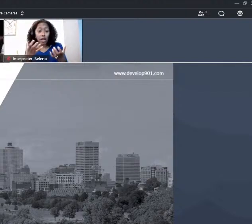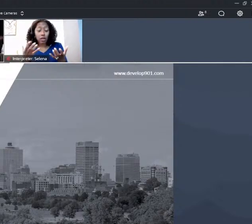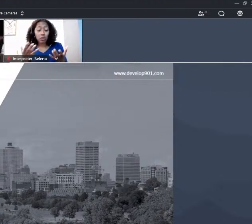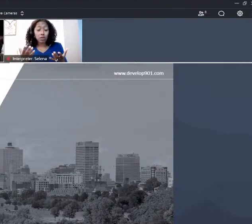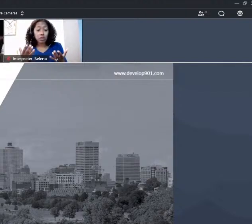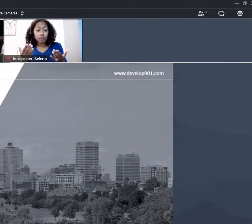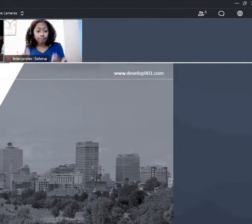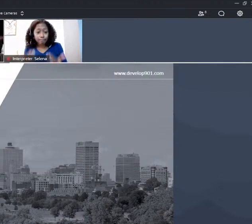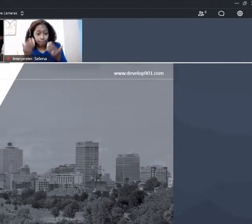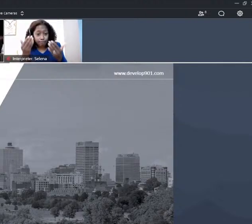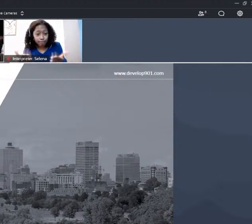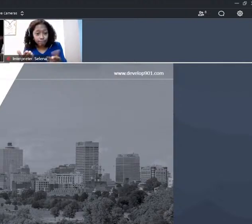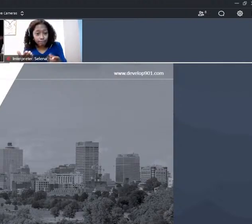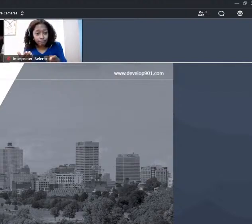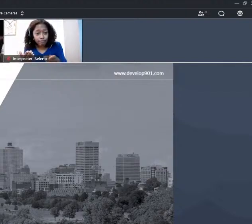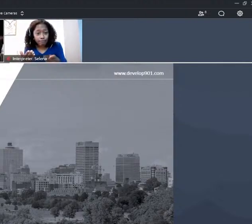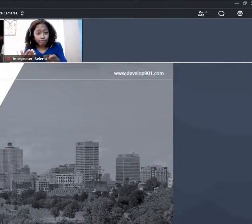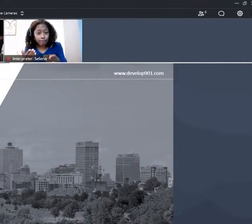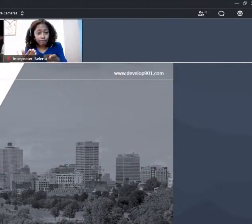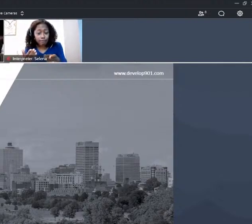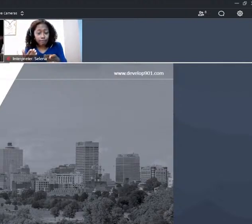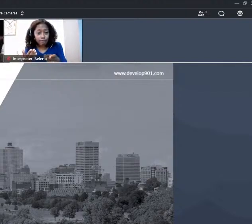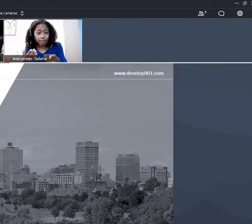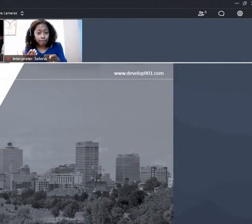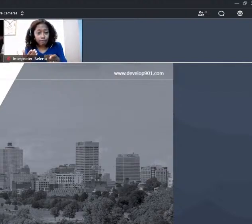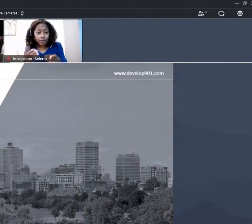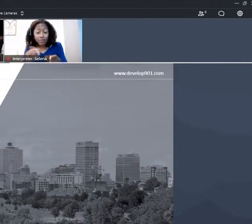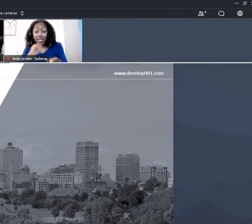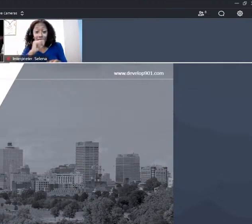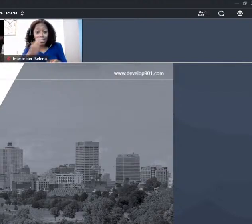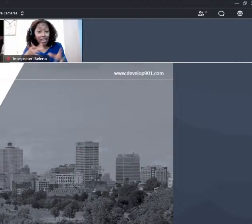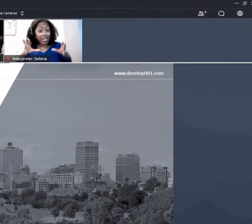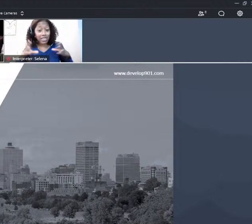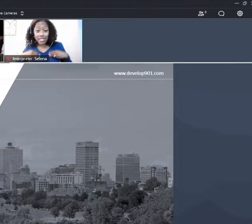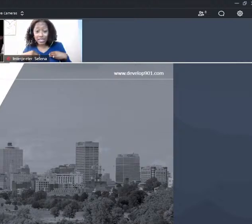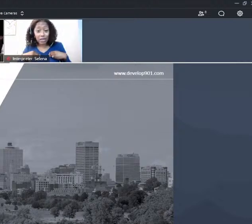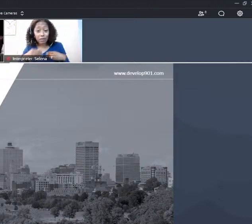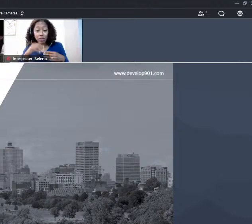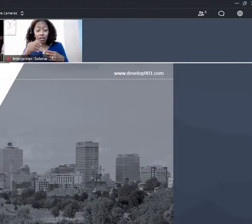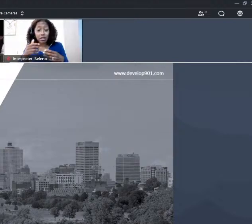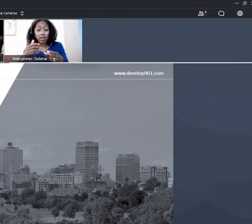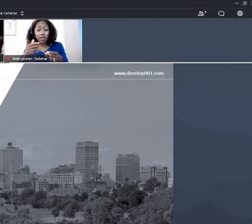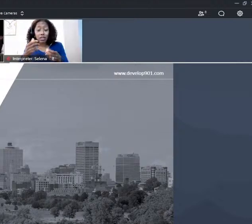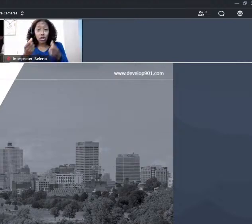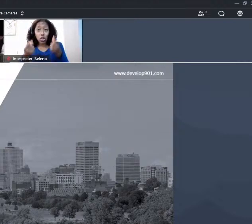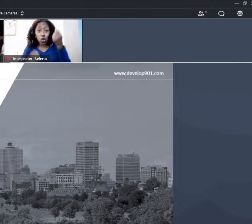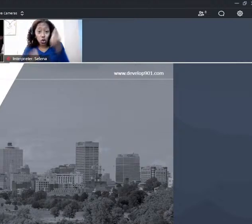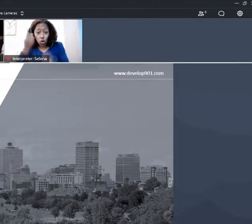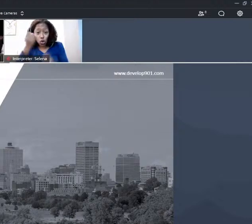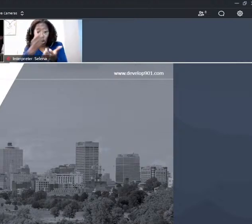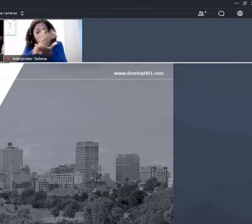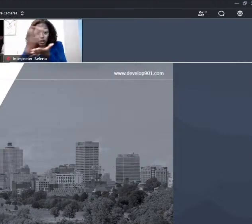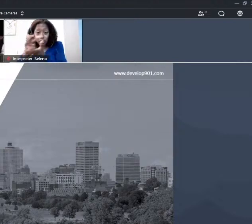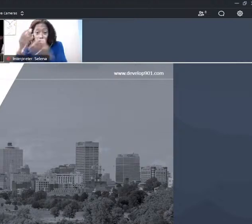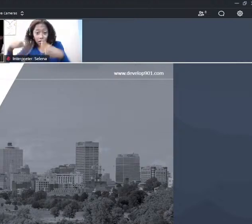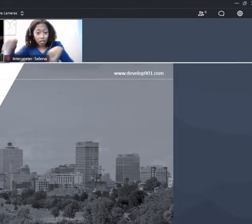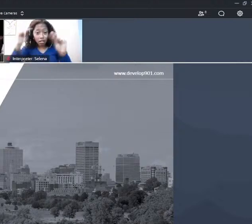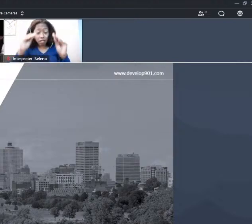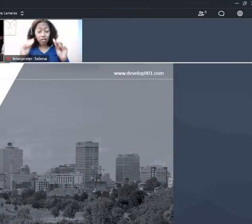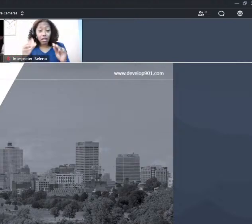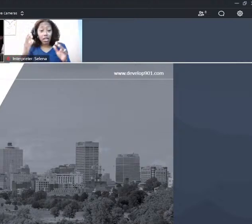question and not in favor of a car lot. And colleagues, I would hope that you would